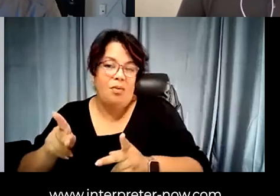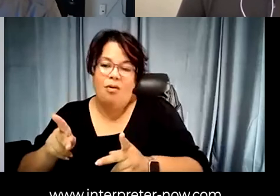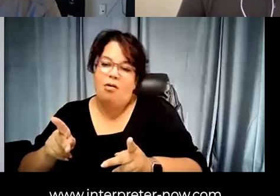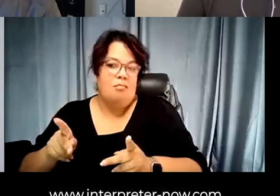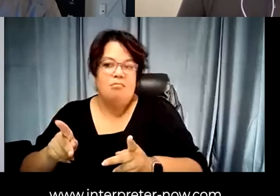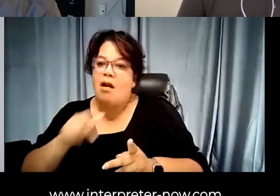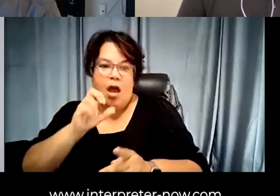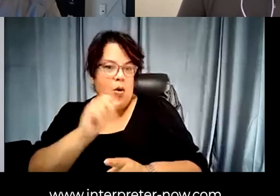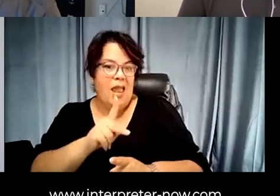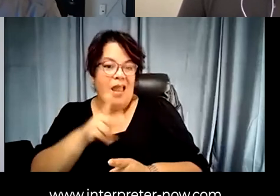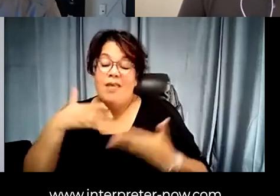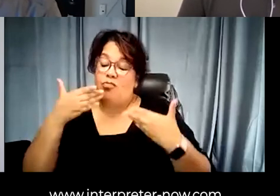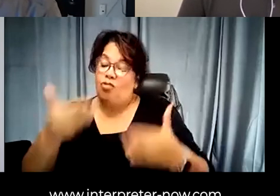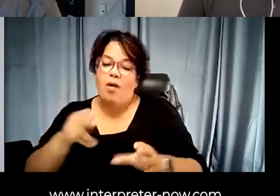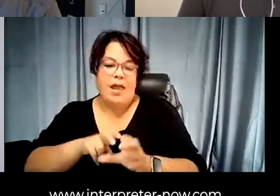leave. And so